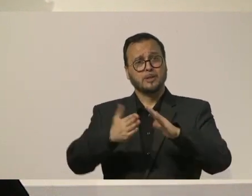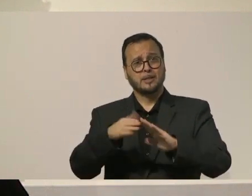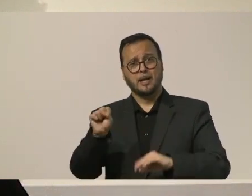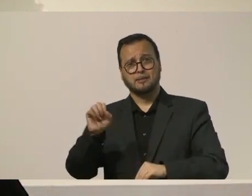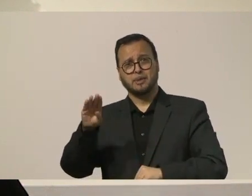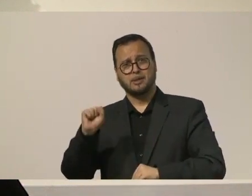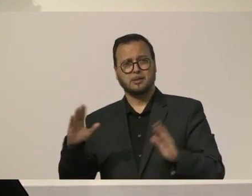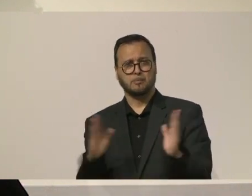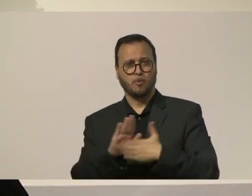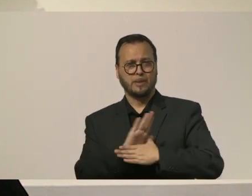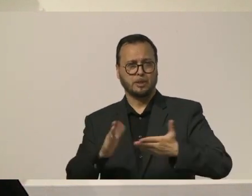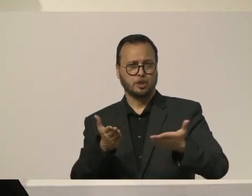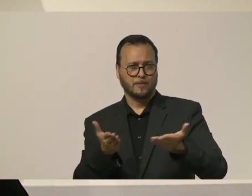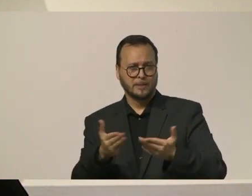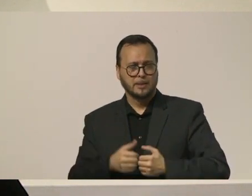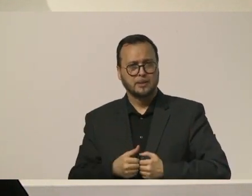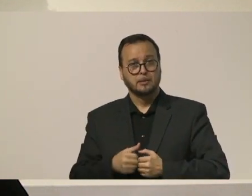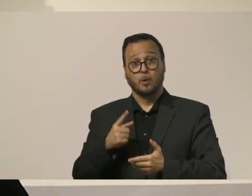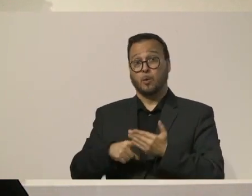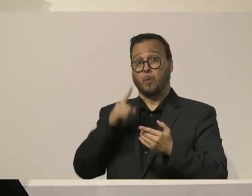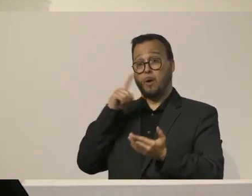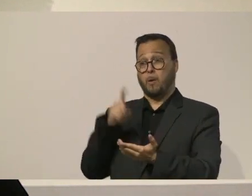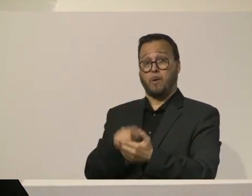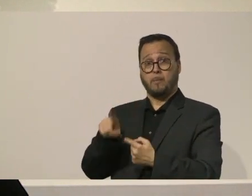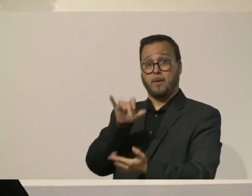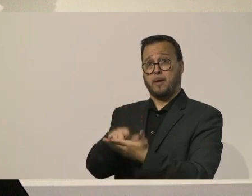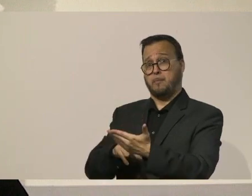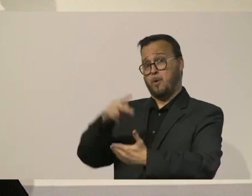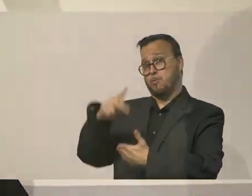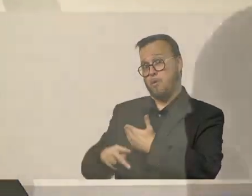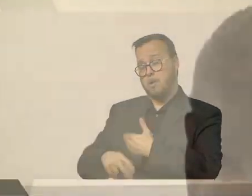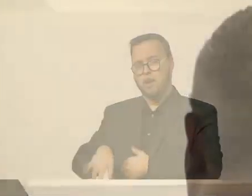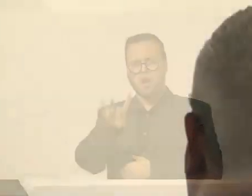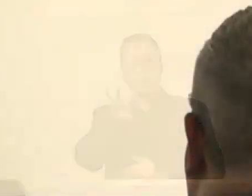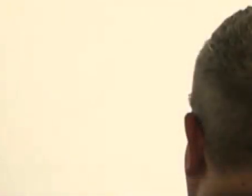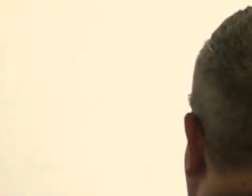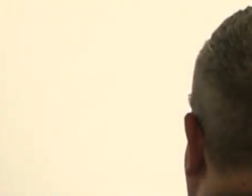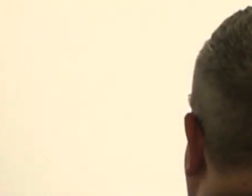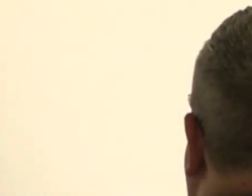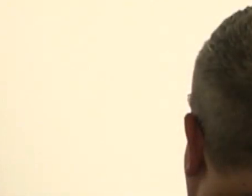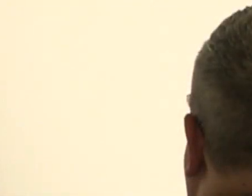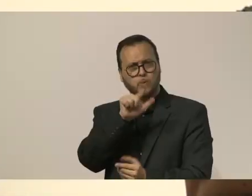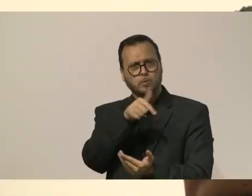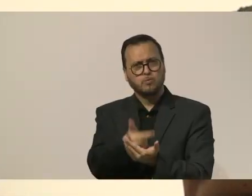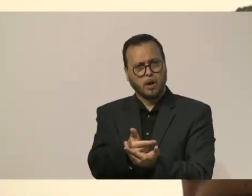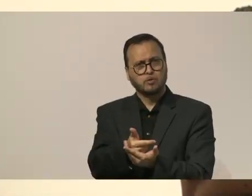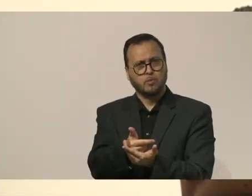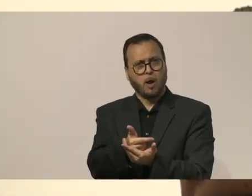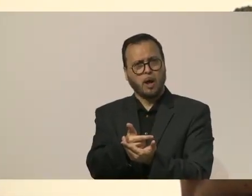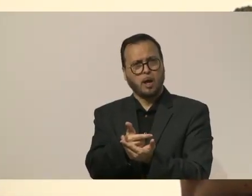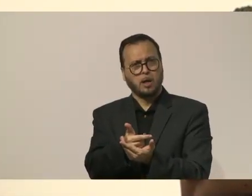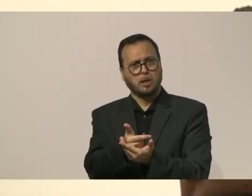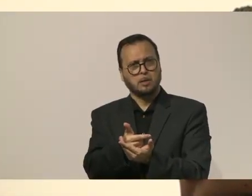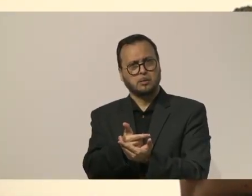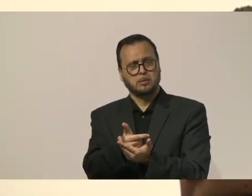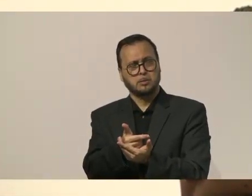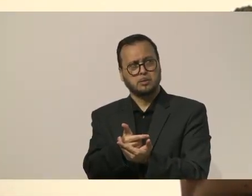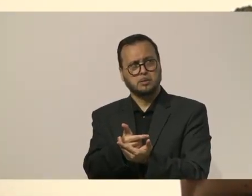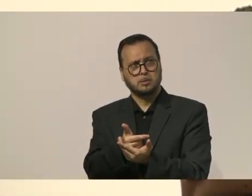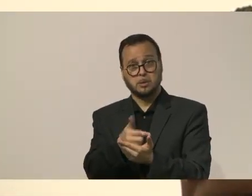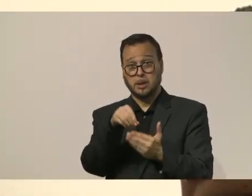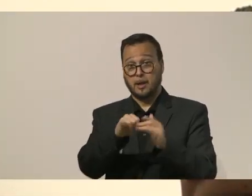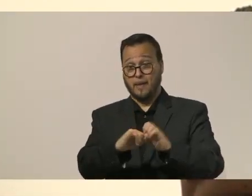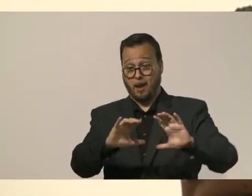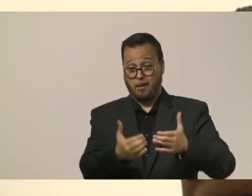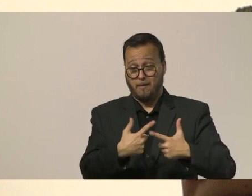Services. What's phenomenal about this program is that 85% of those who graduated in the cohort